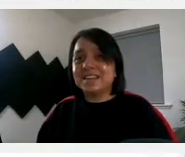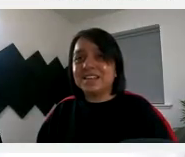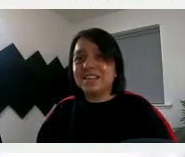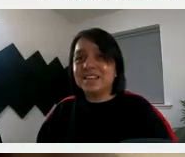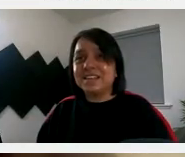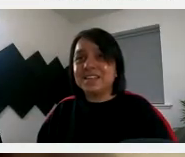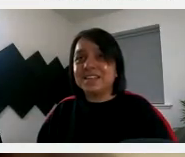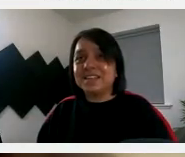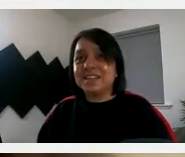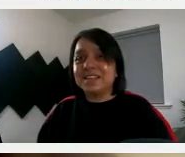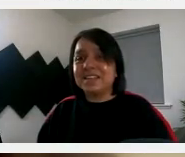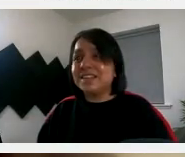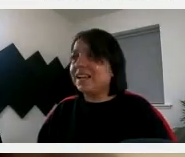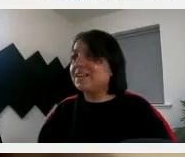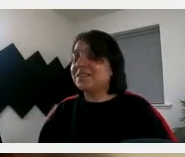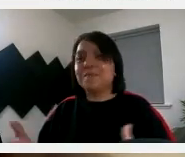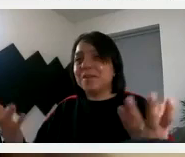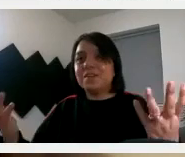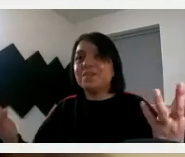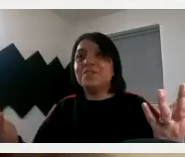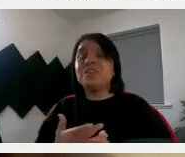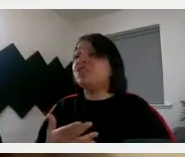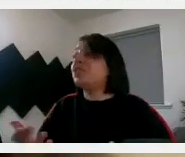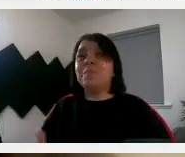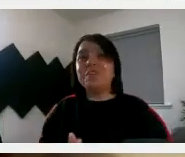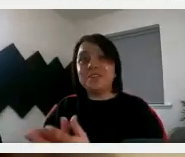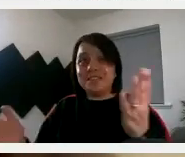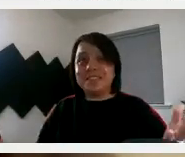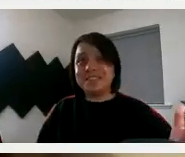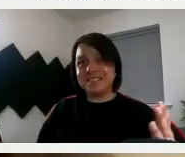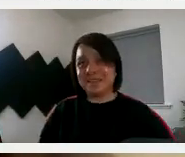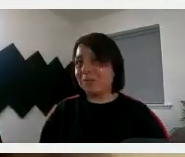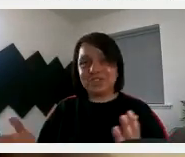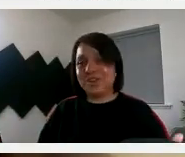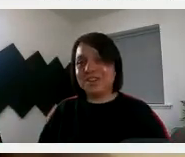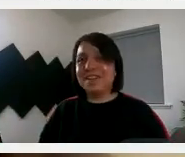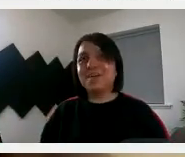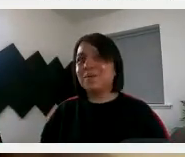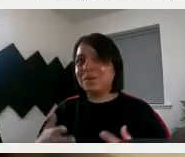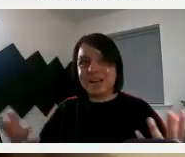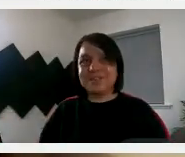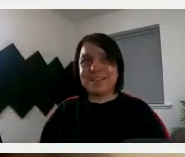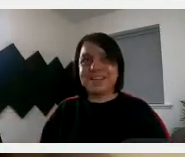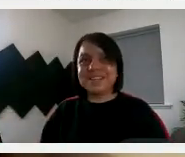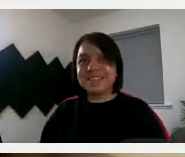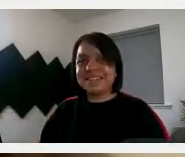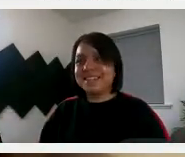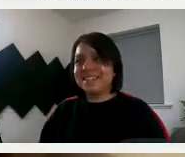You can see maybe go away. Yeah, so somebody using a sentence, don't be shy. We're all adults